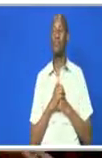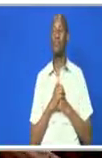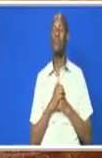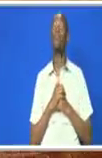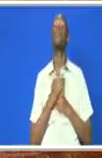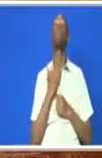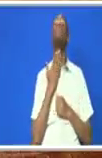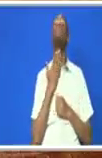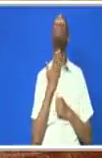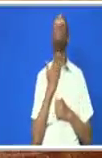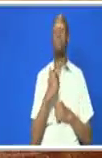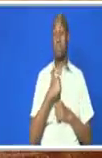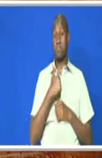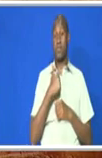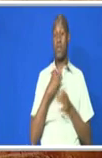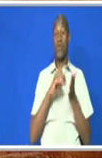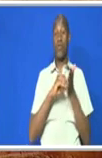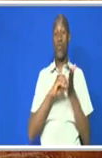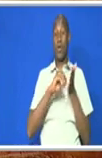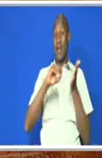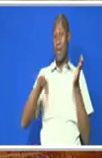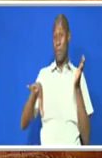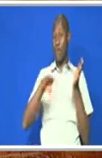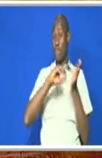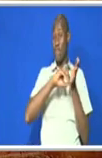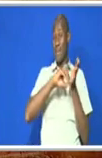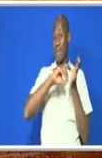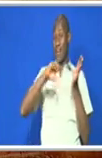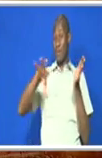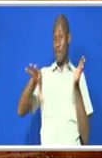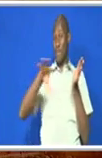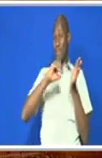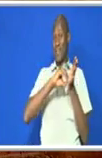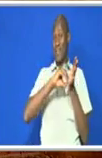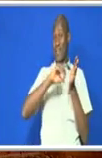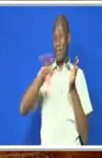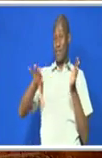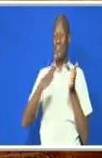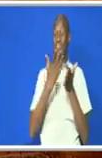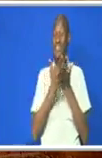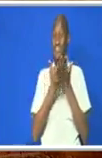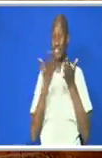I am going to remove some of the pegs.